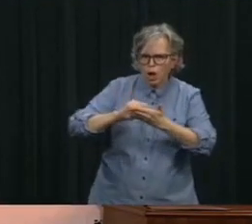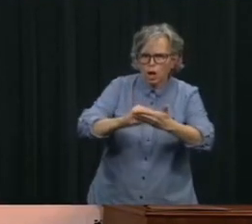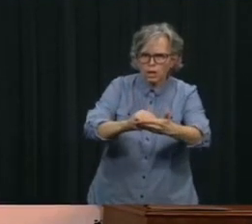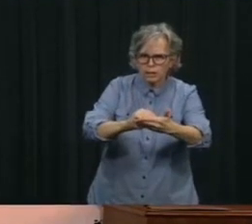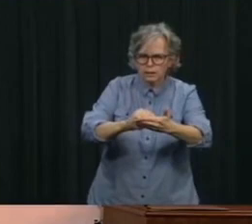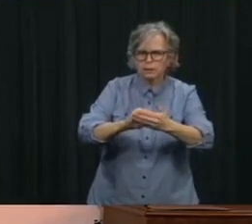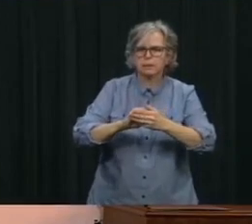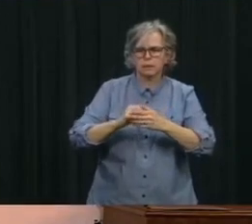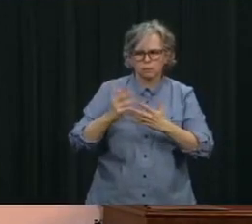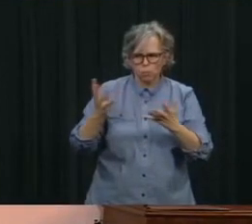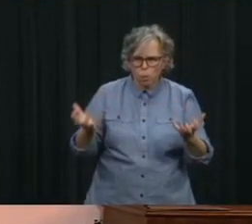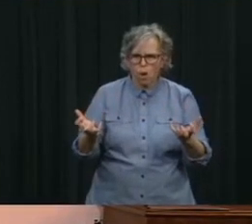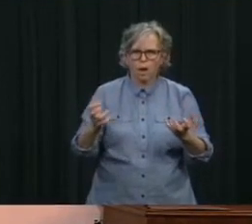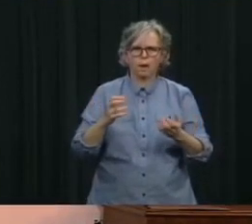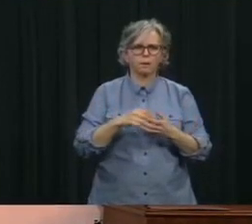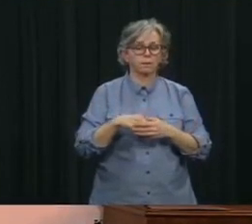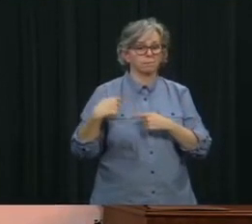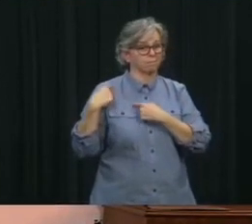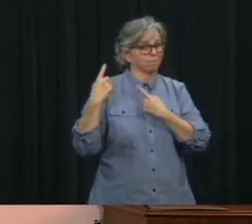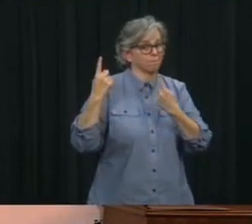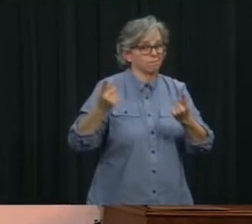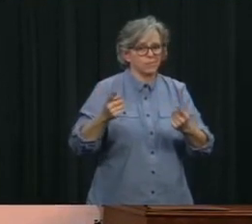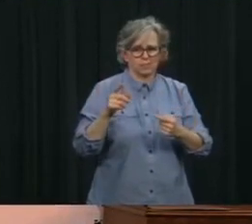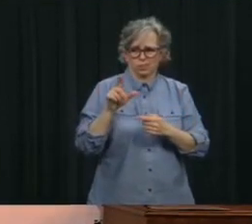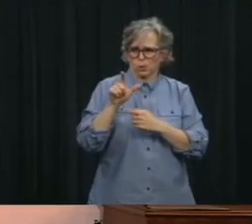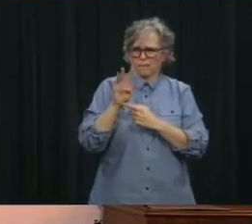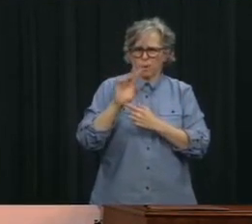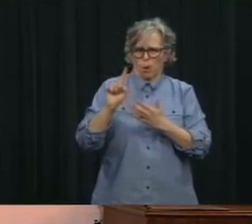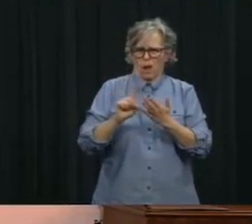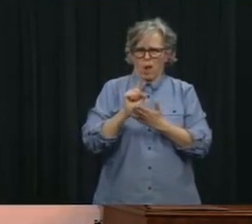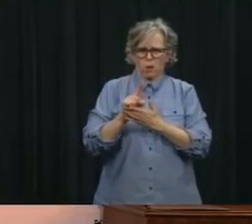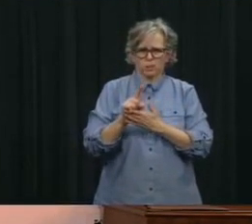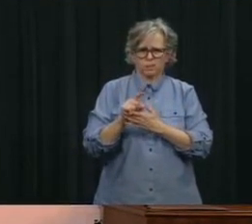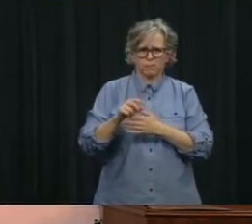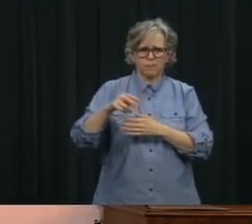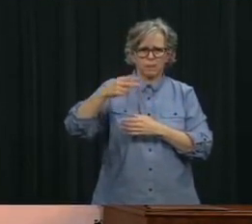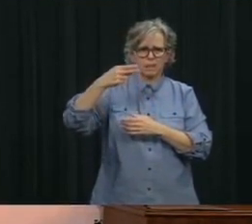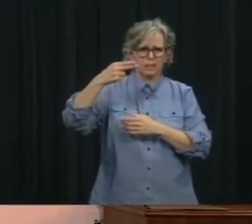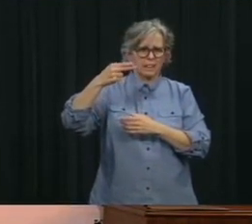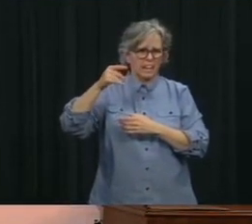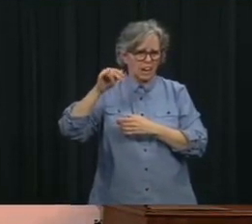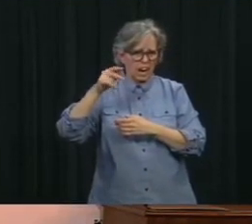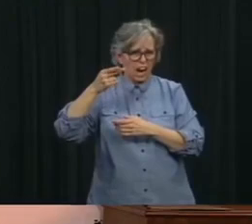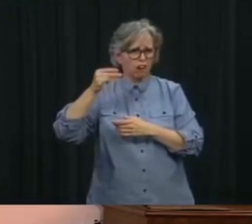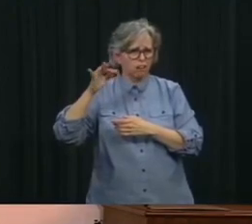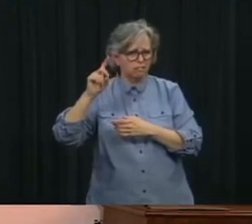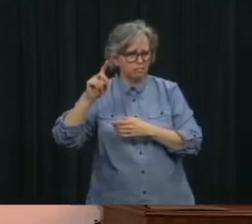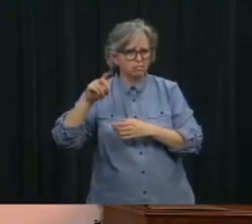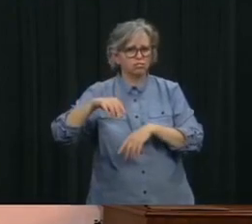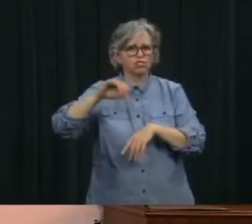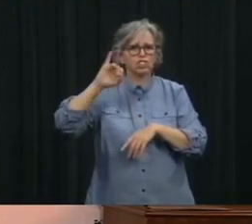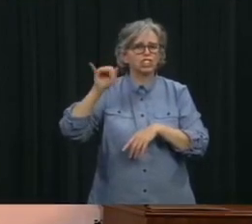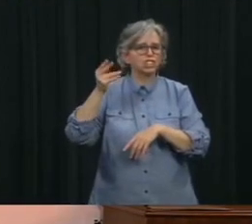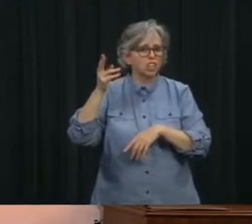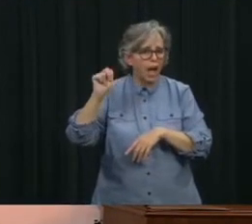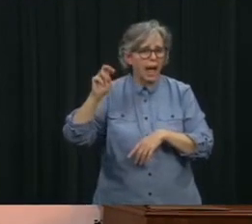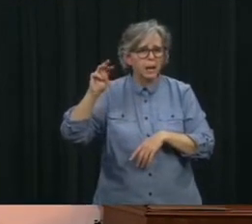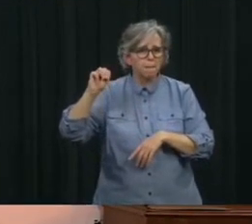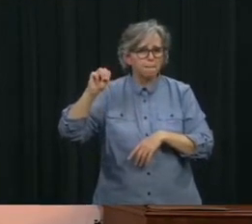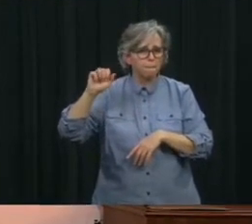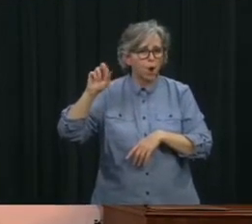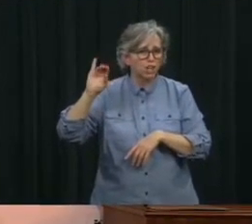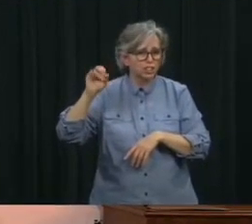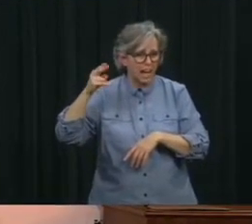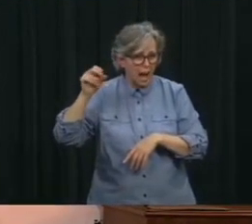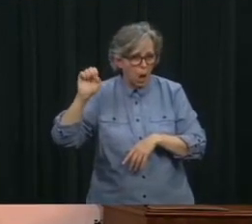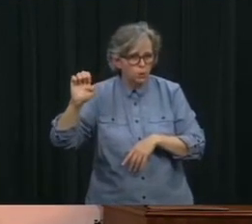I was in the last 24 hours contacted by Hilliard Superintendent John Marchhausen, who's on the governor's workforce